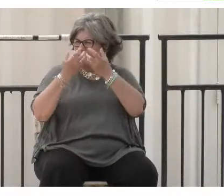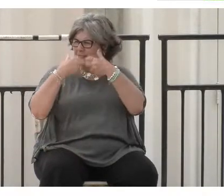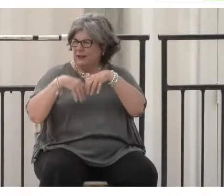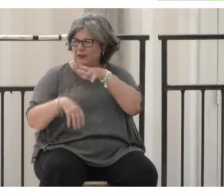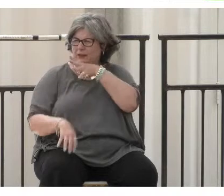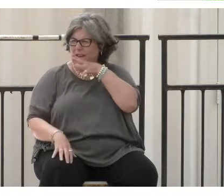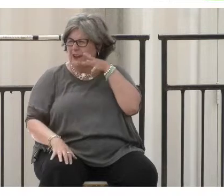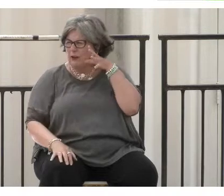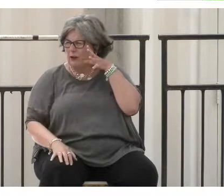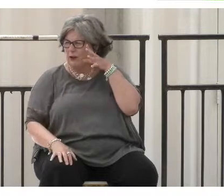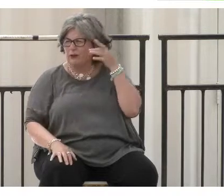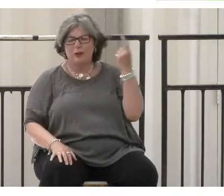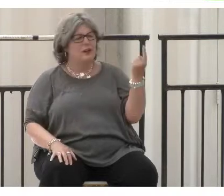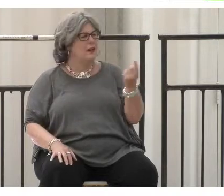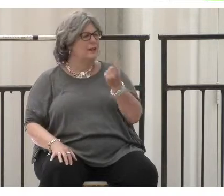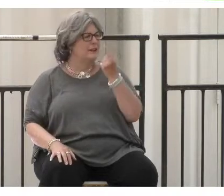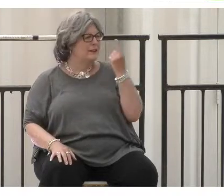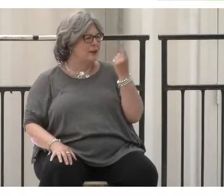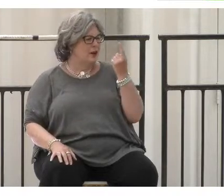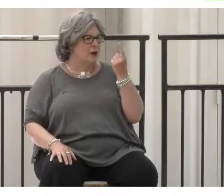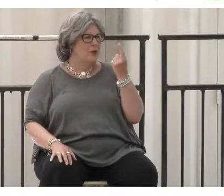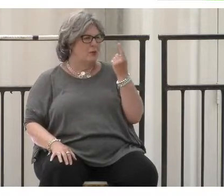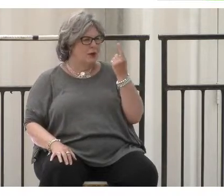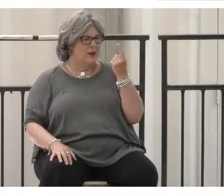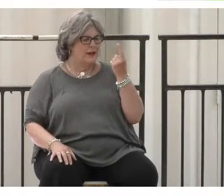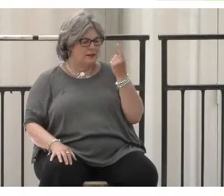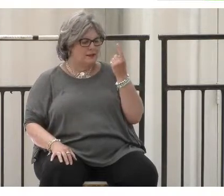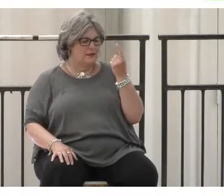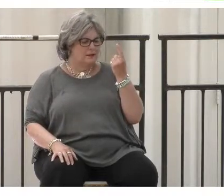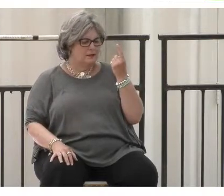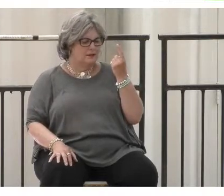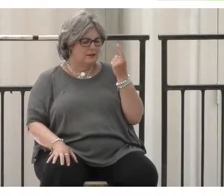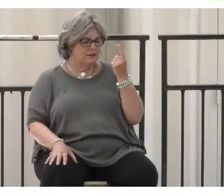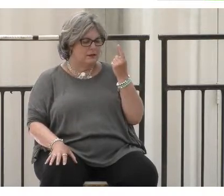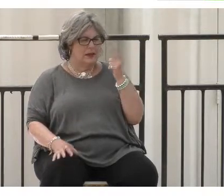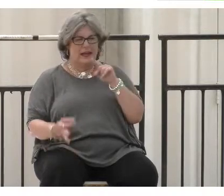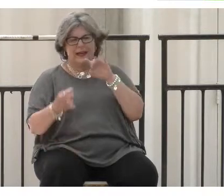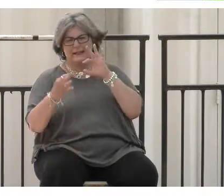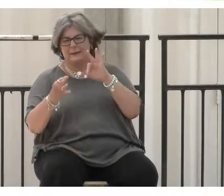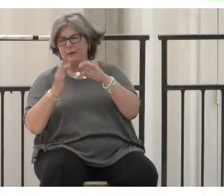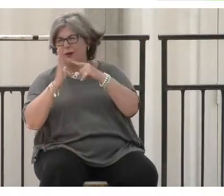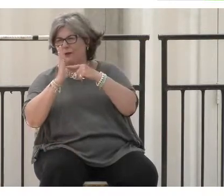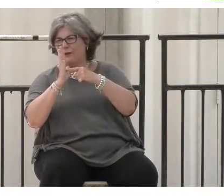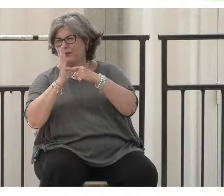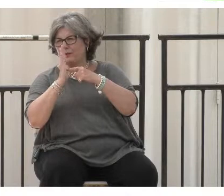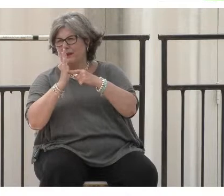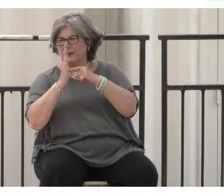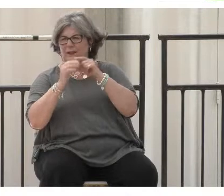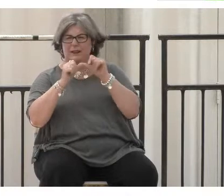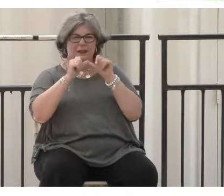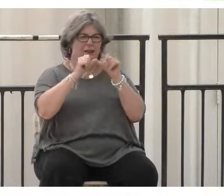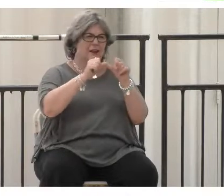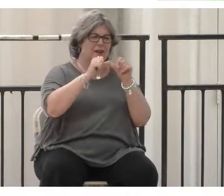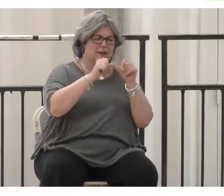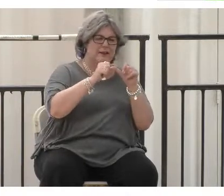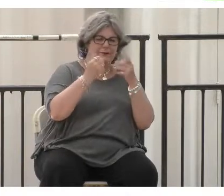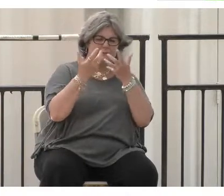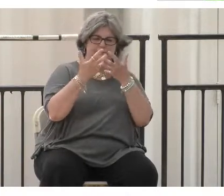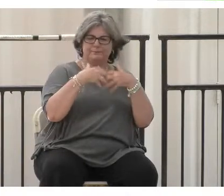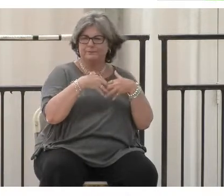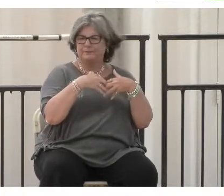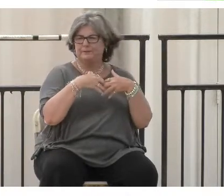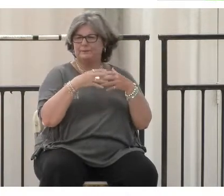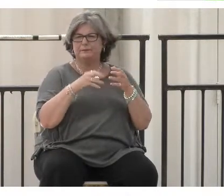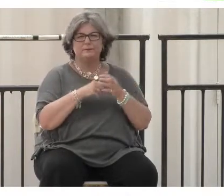agriculture. The Oasis cities forever will stay with us as a perfect model of self-sustainable unit. And